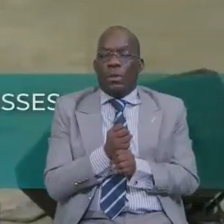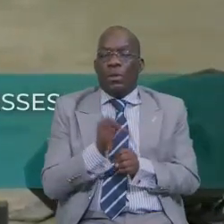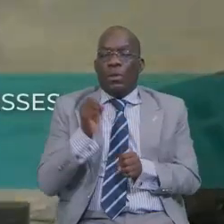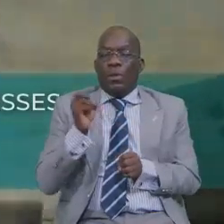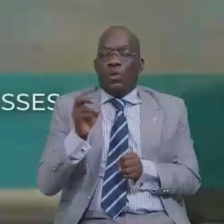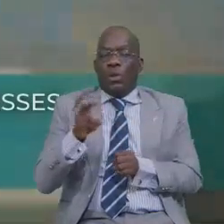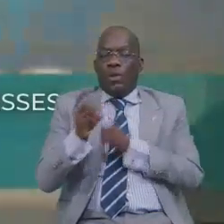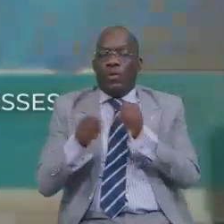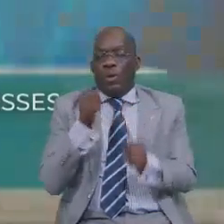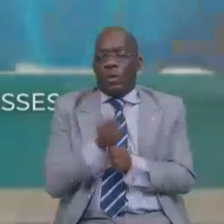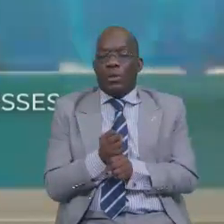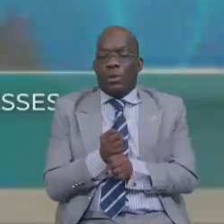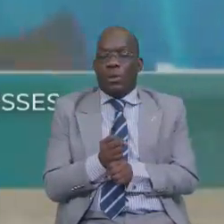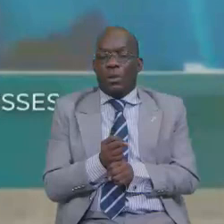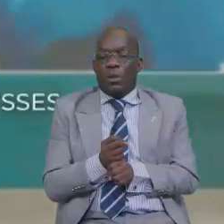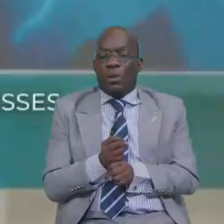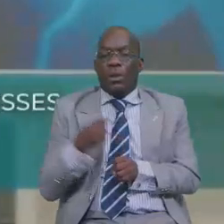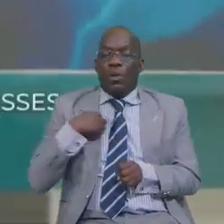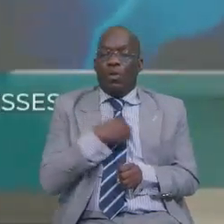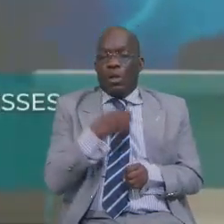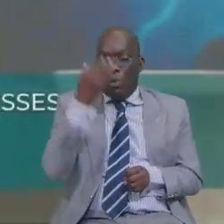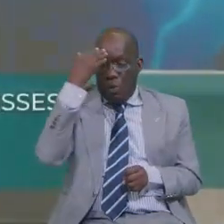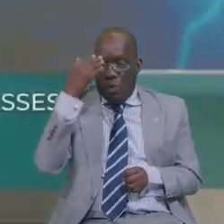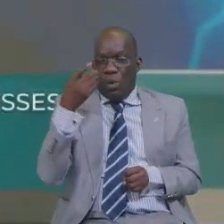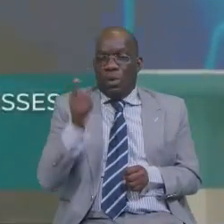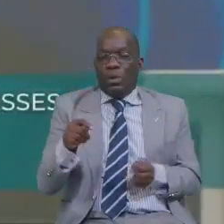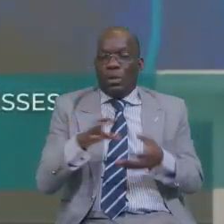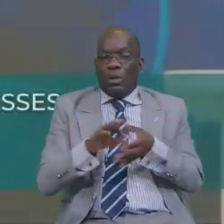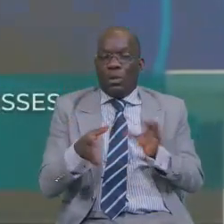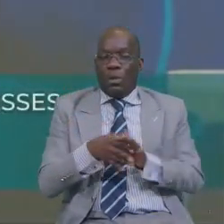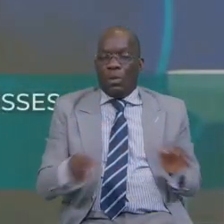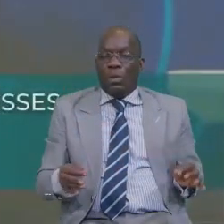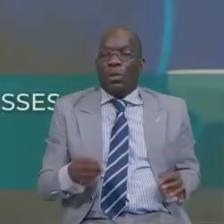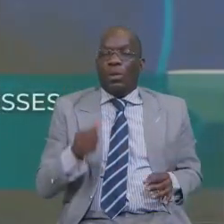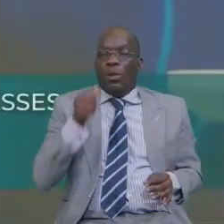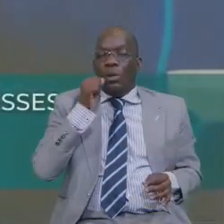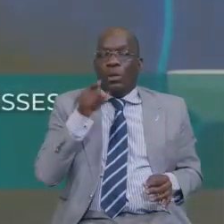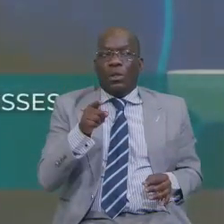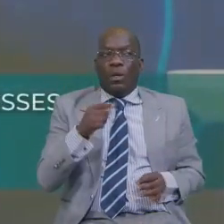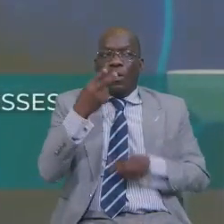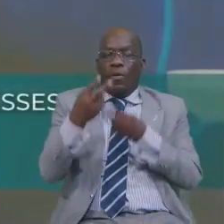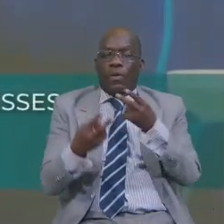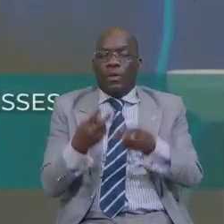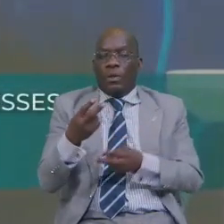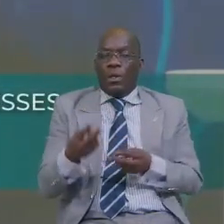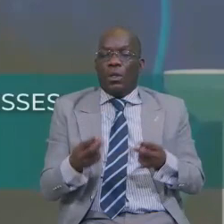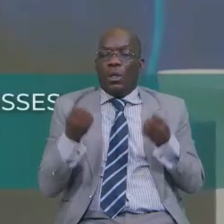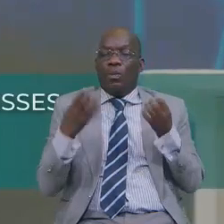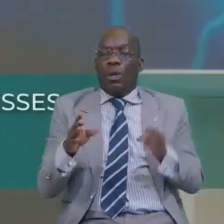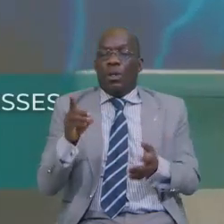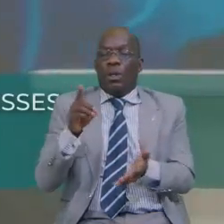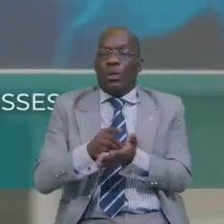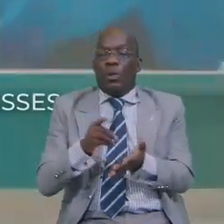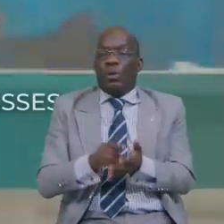12 years. And we know the story, and she visited many physicians, nothing better. And yet